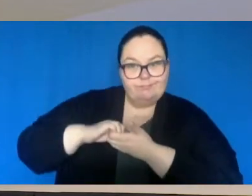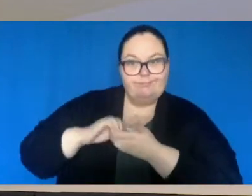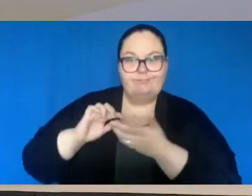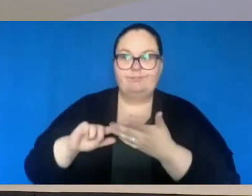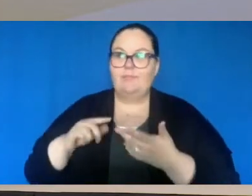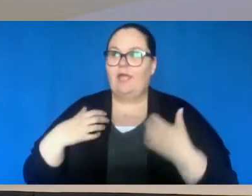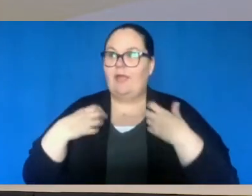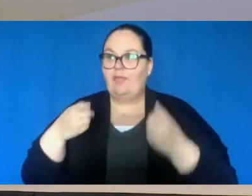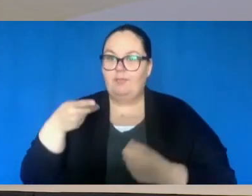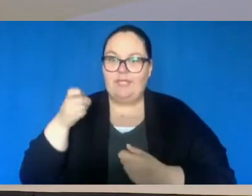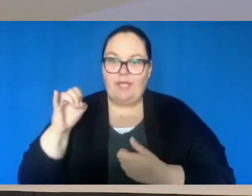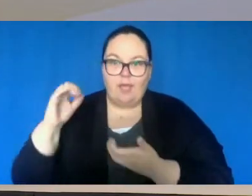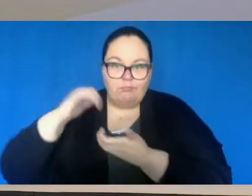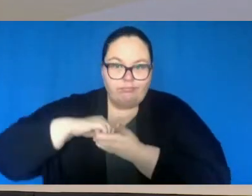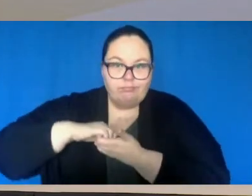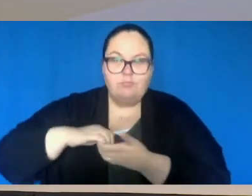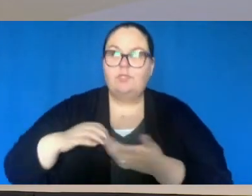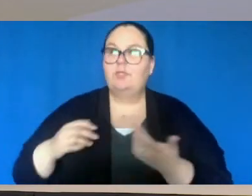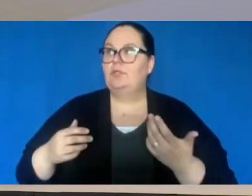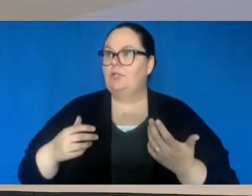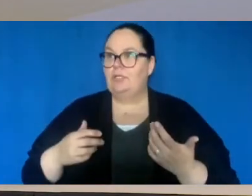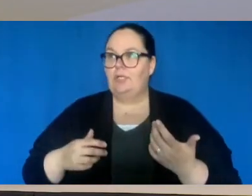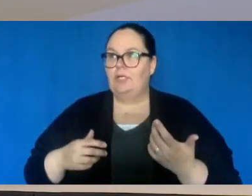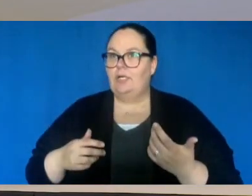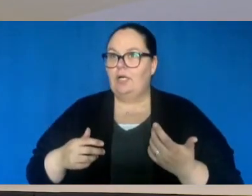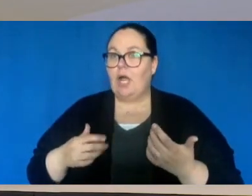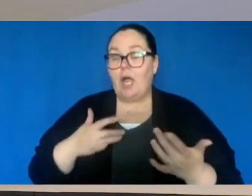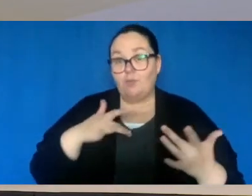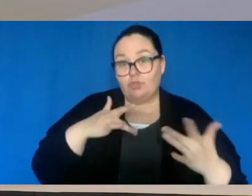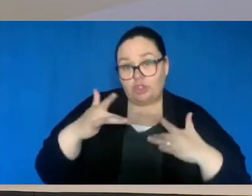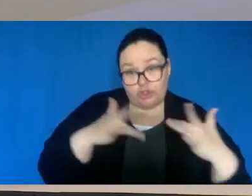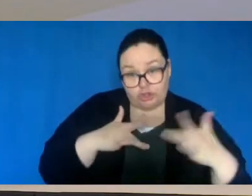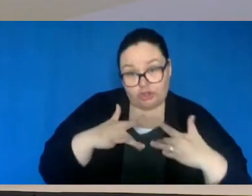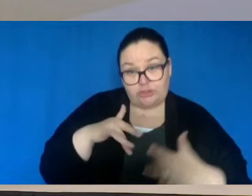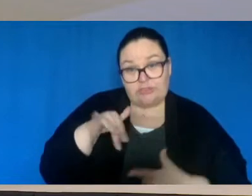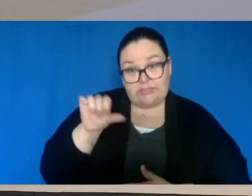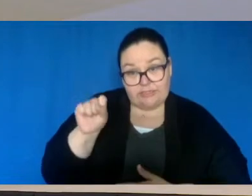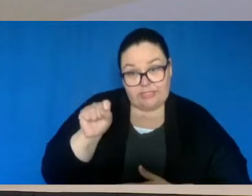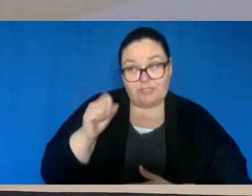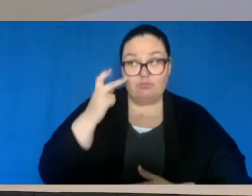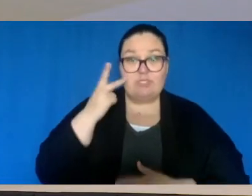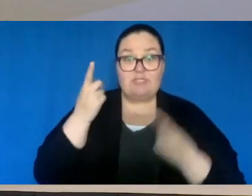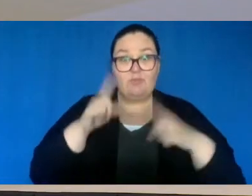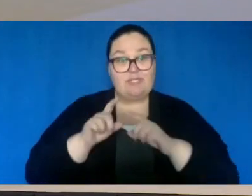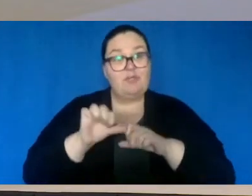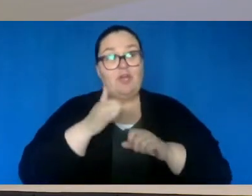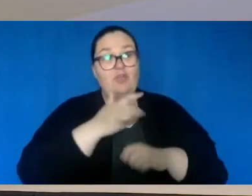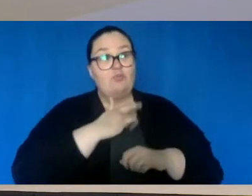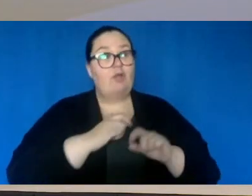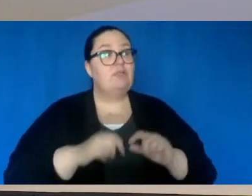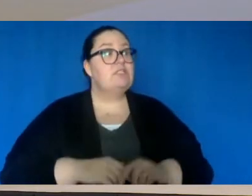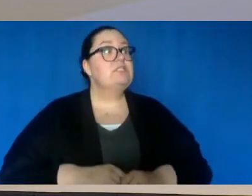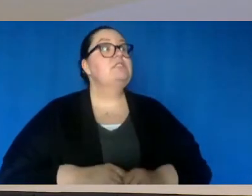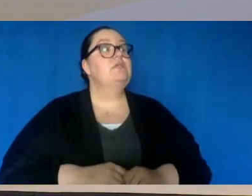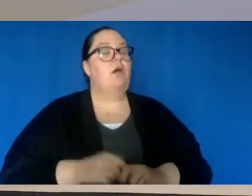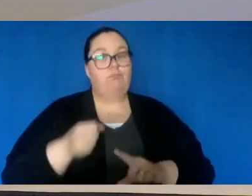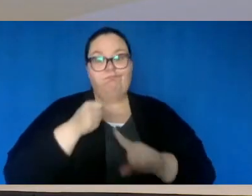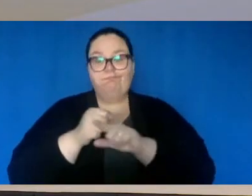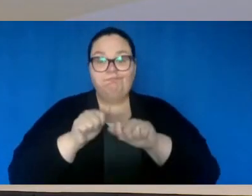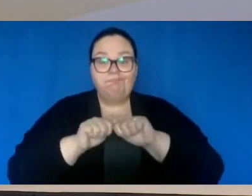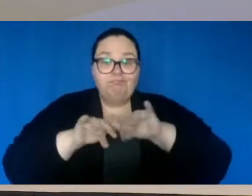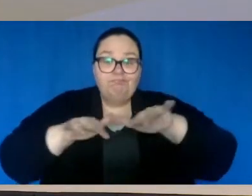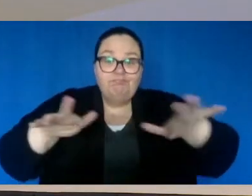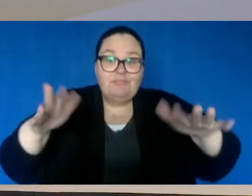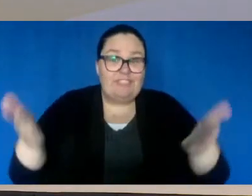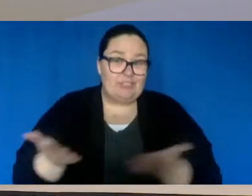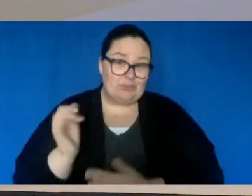testing partners. So I'm always worried that we could see an outbreak here, but